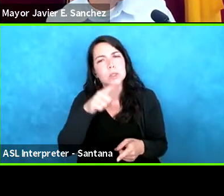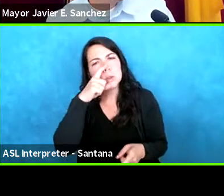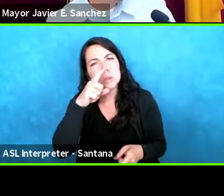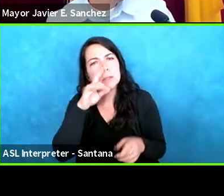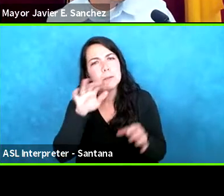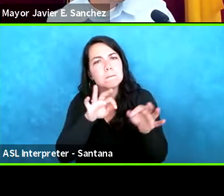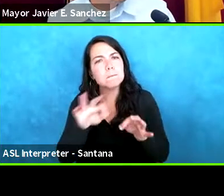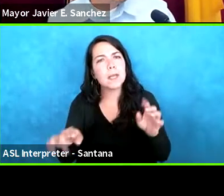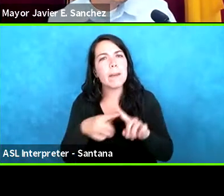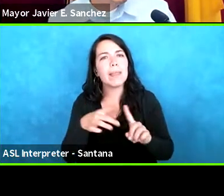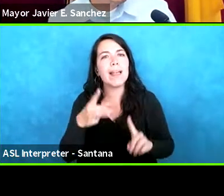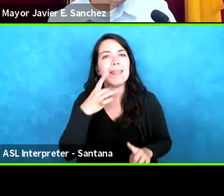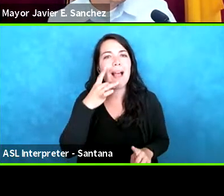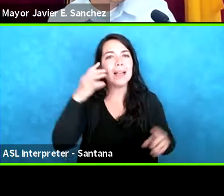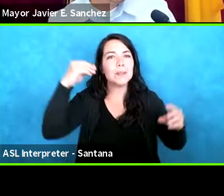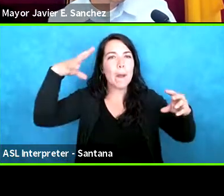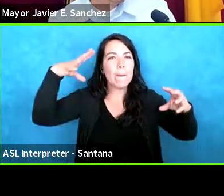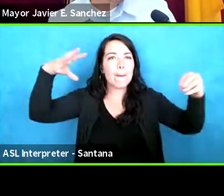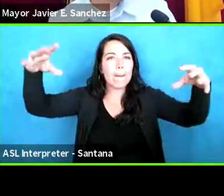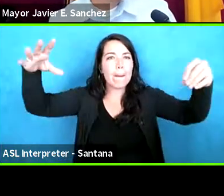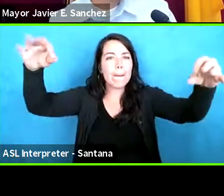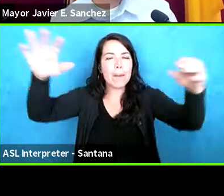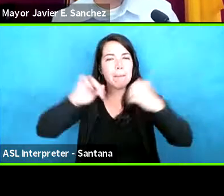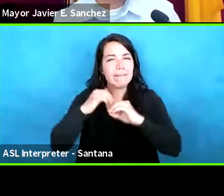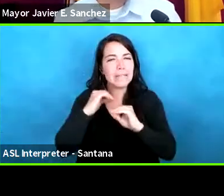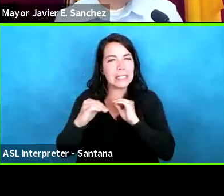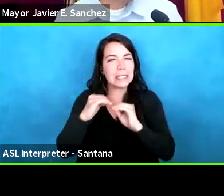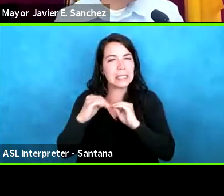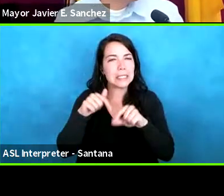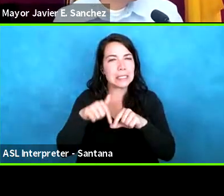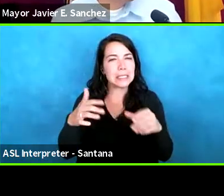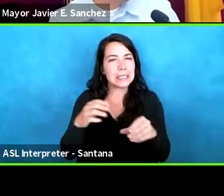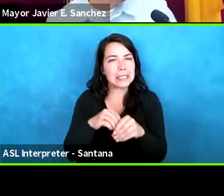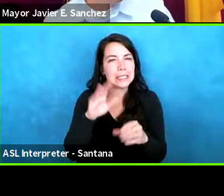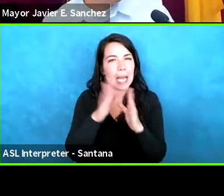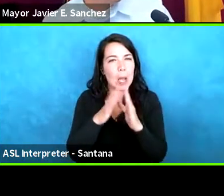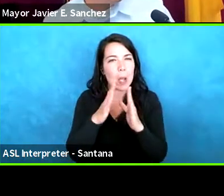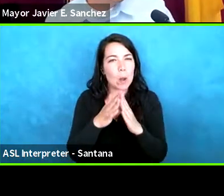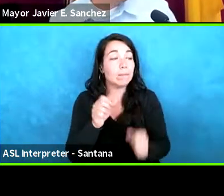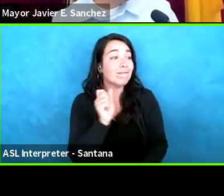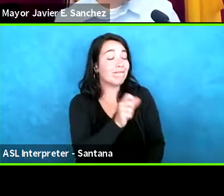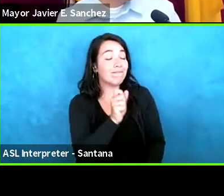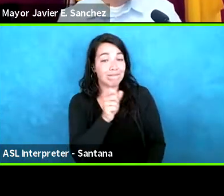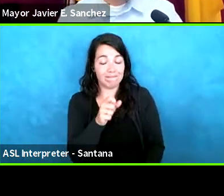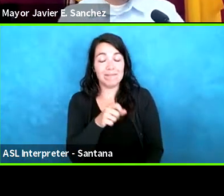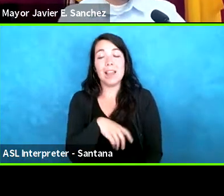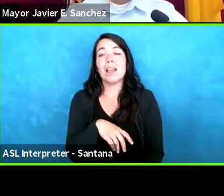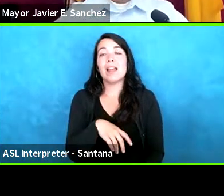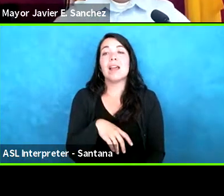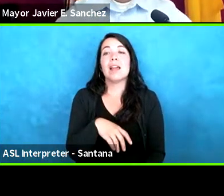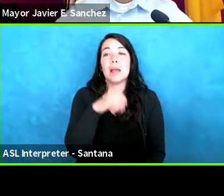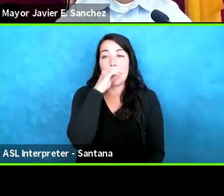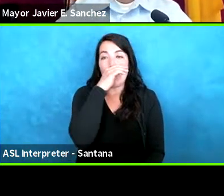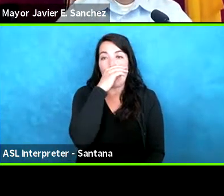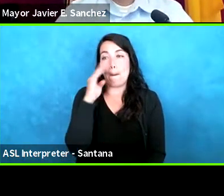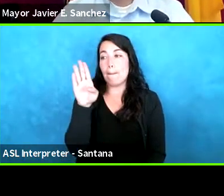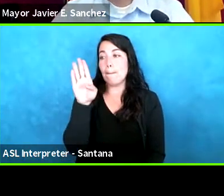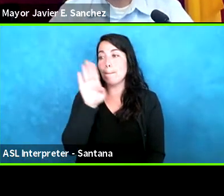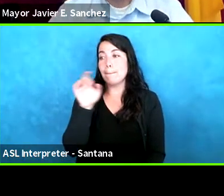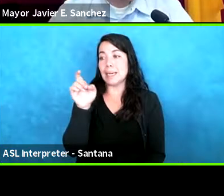Yes, thank you, Councilor Benavides. So we still do have Bixby Electric on contract to do